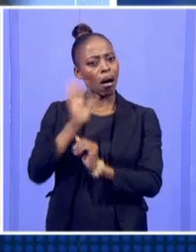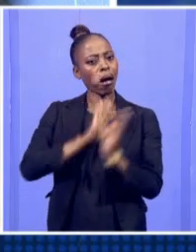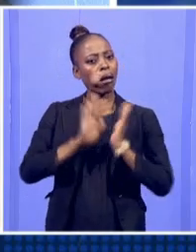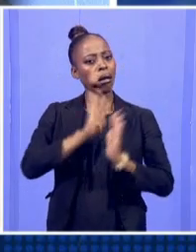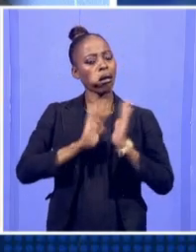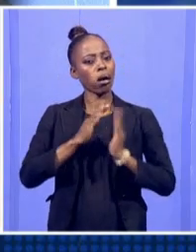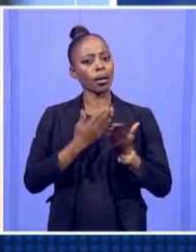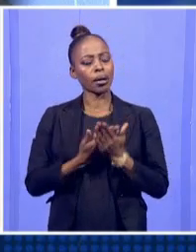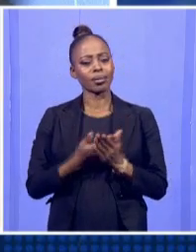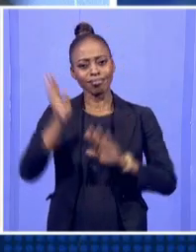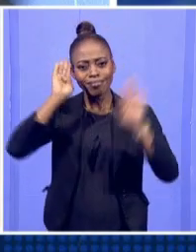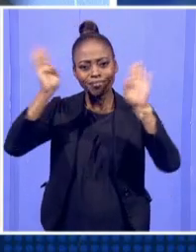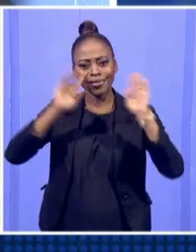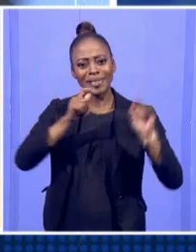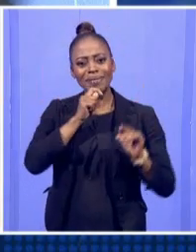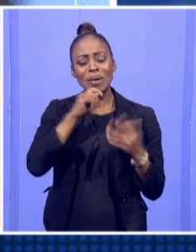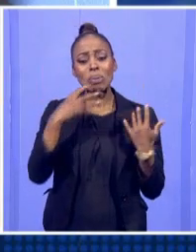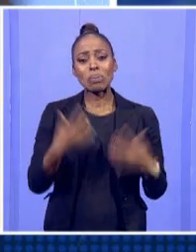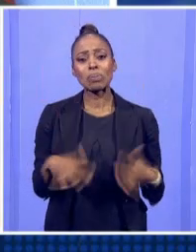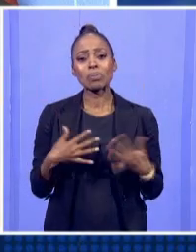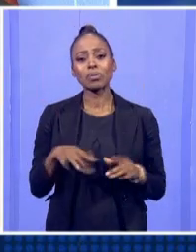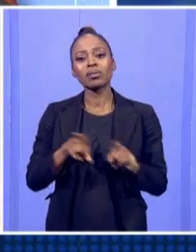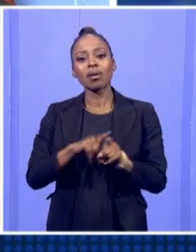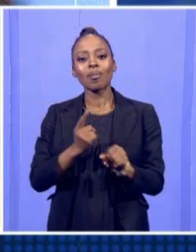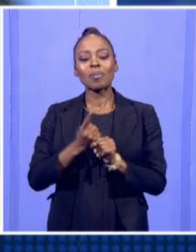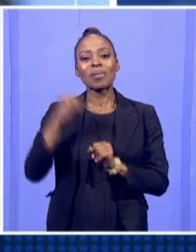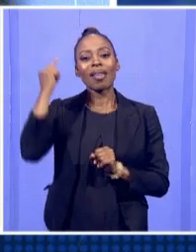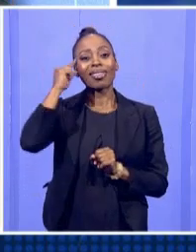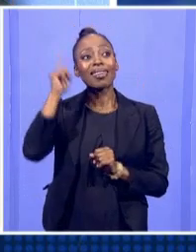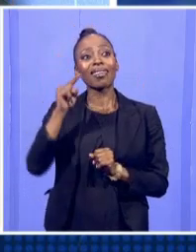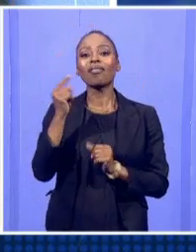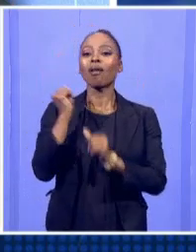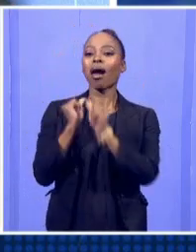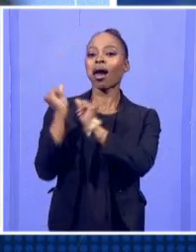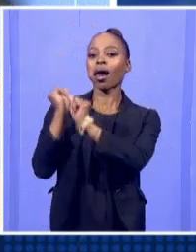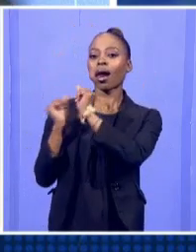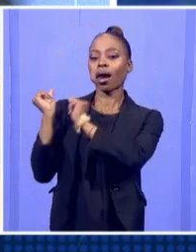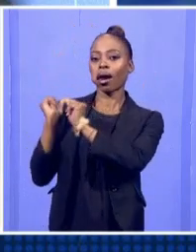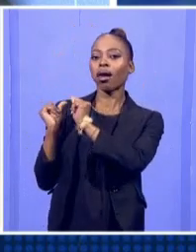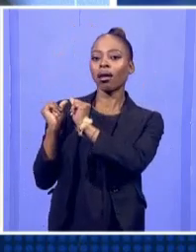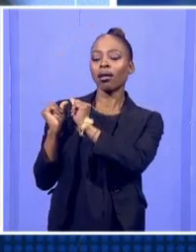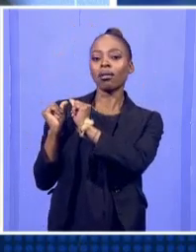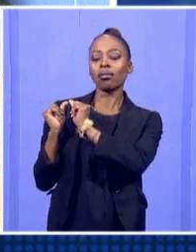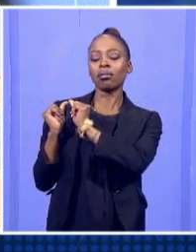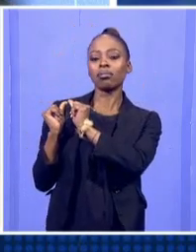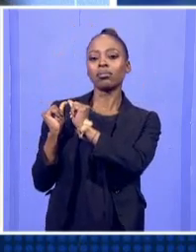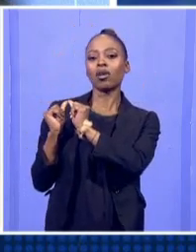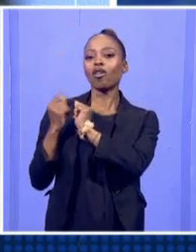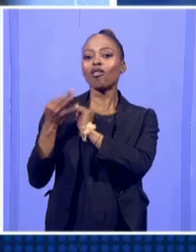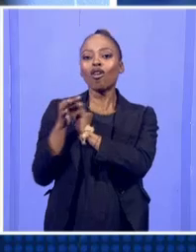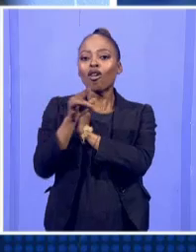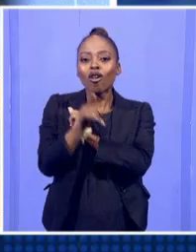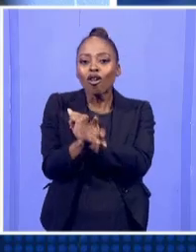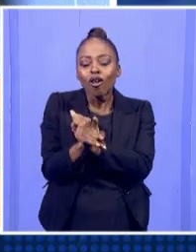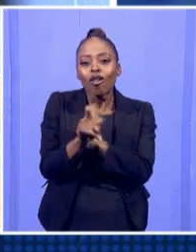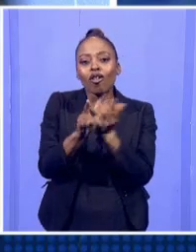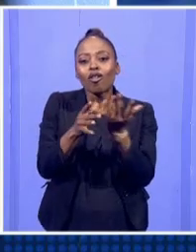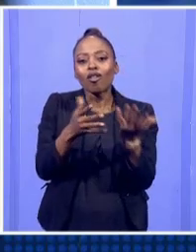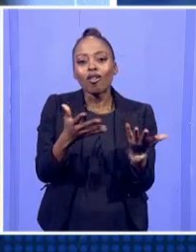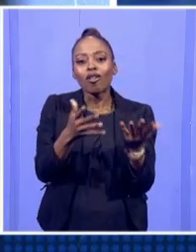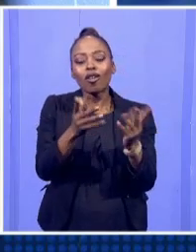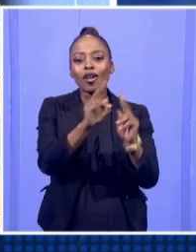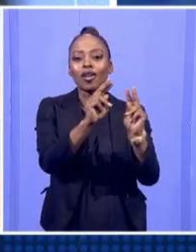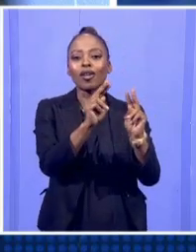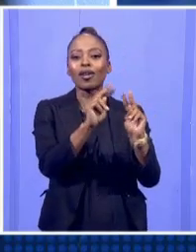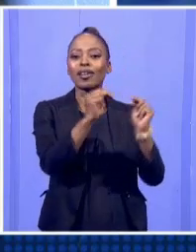a very good morning to you. I think if we really go back and we talk about the history of the Modjadji queenship, we know that this